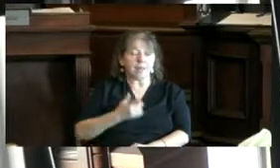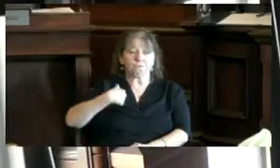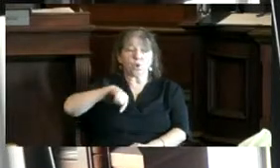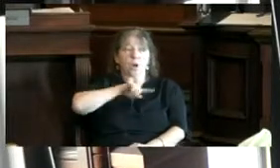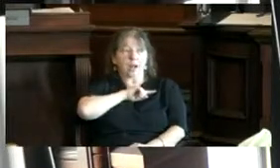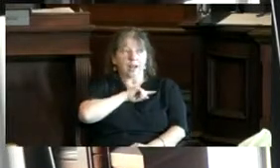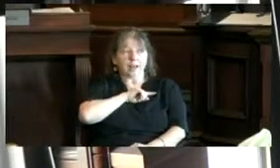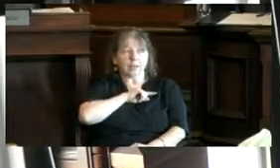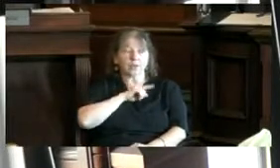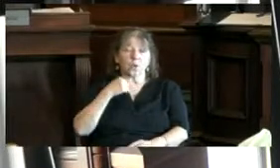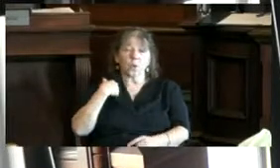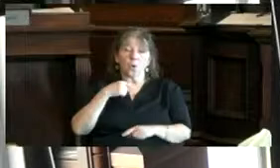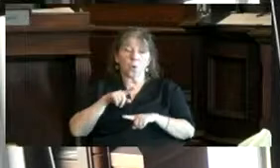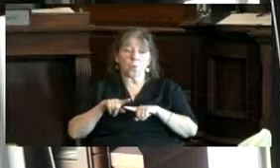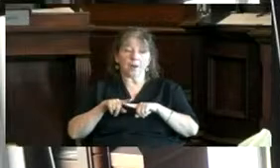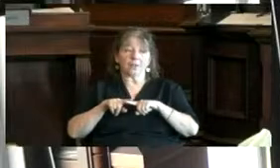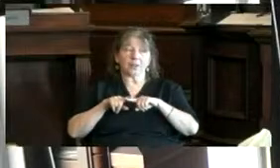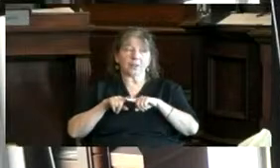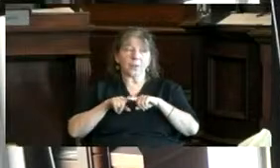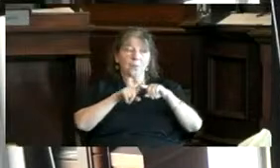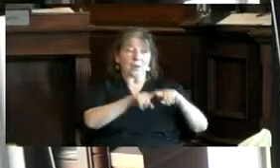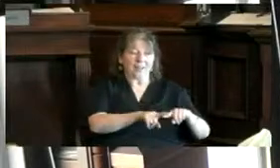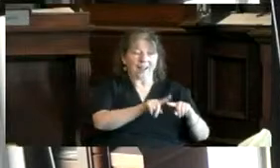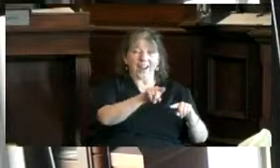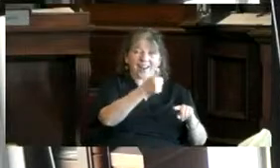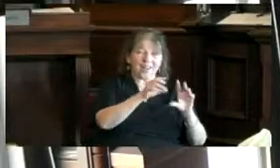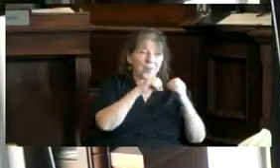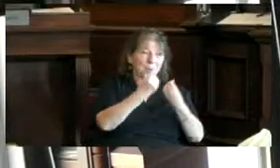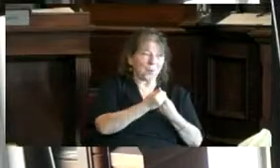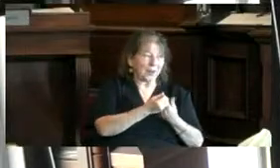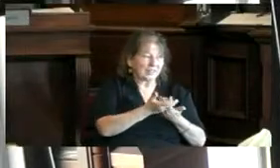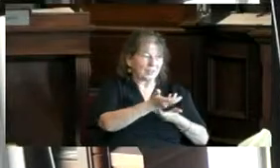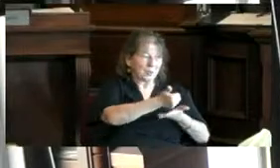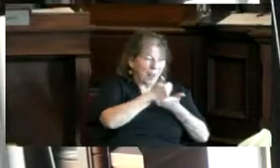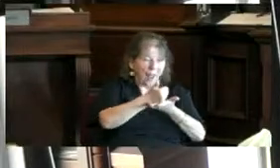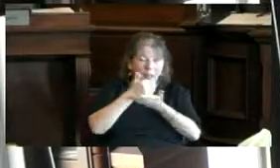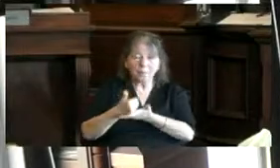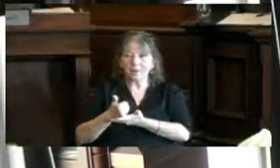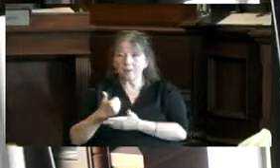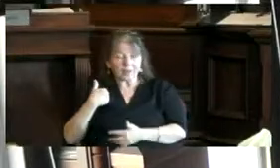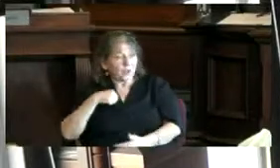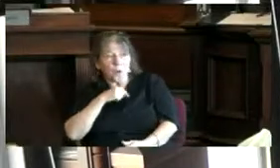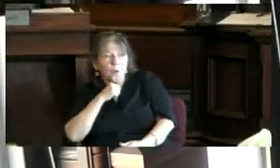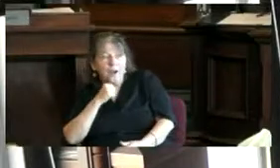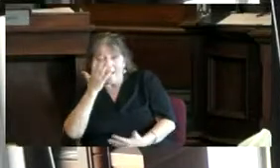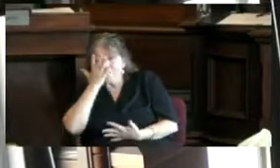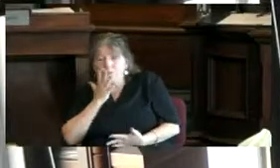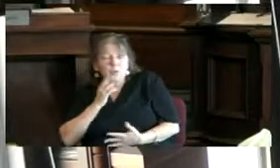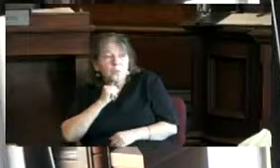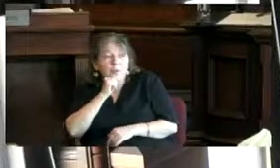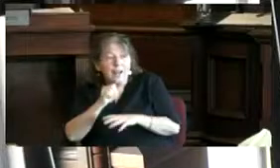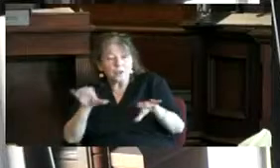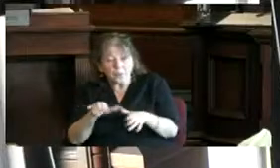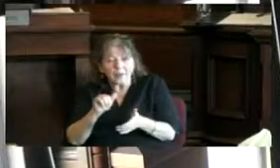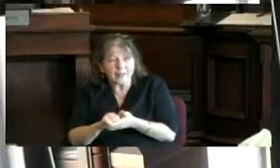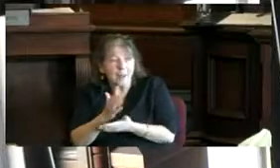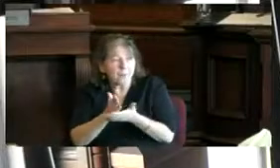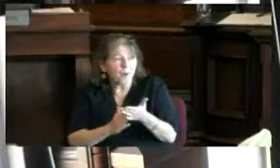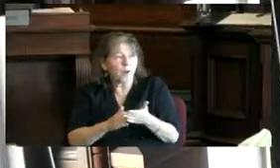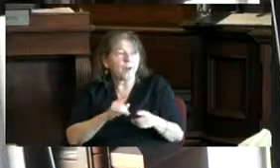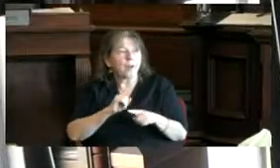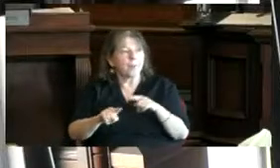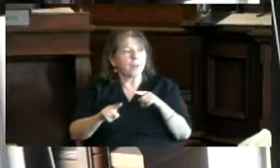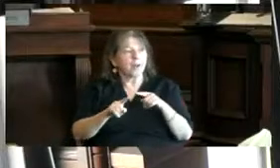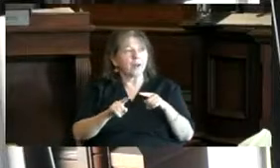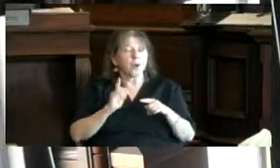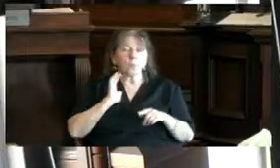have to rely on a lot of the kindness of other entities, because unfortunately we don't control it and we don't get the resources that come along with it. But we hope that we can